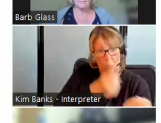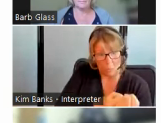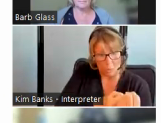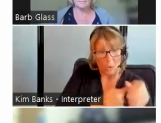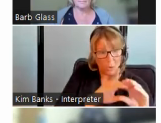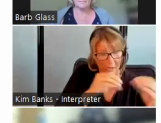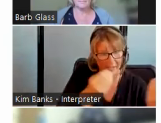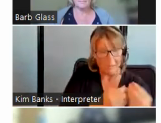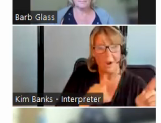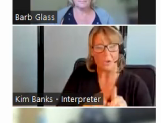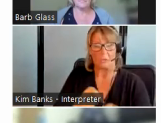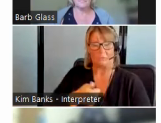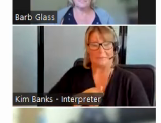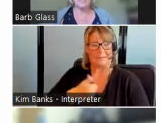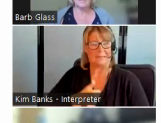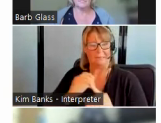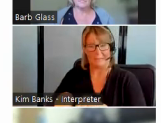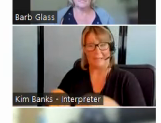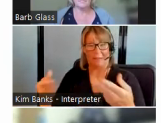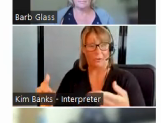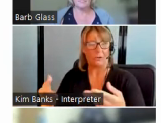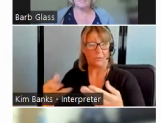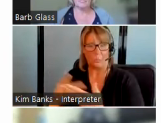but also as a service delivery organization.